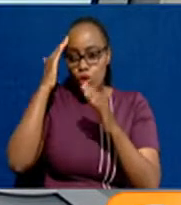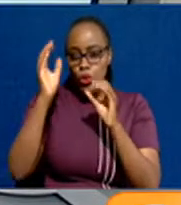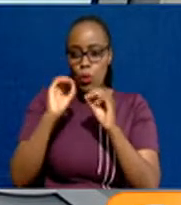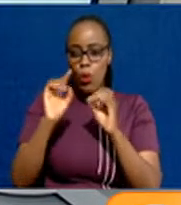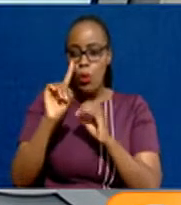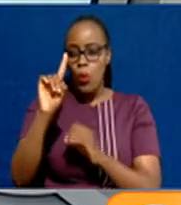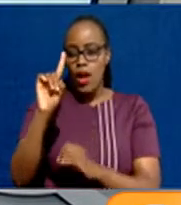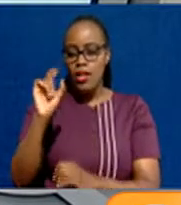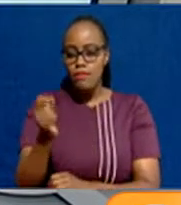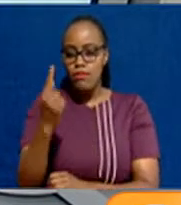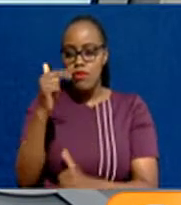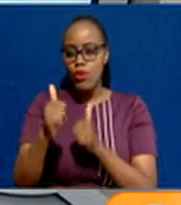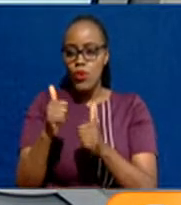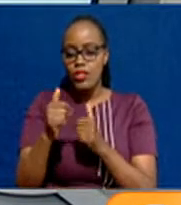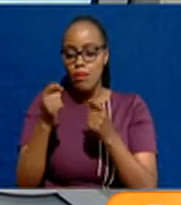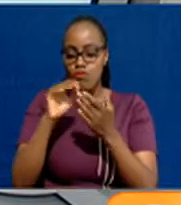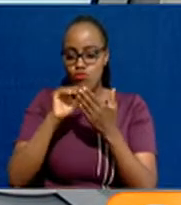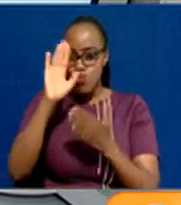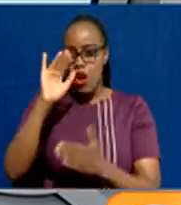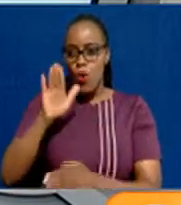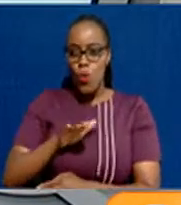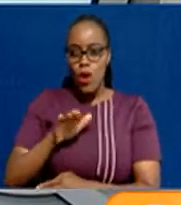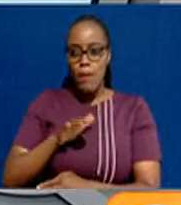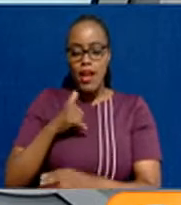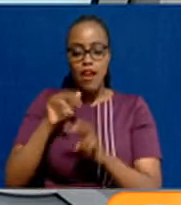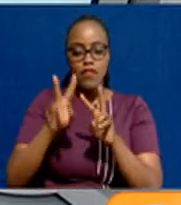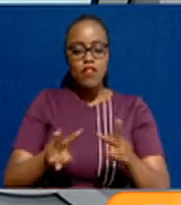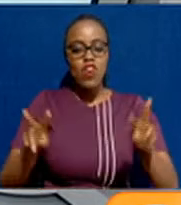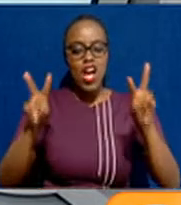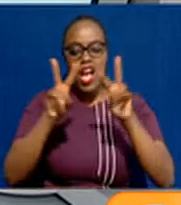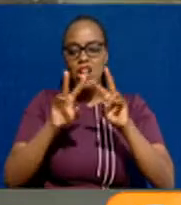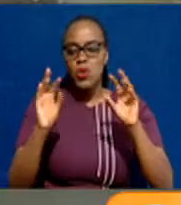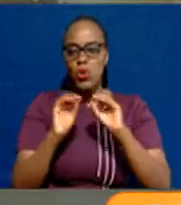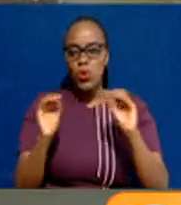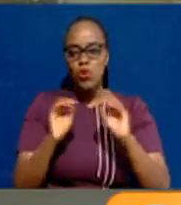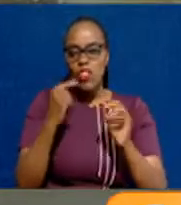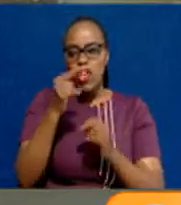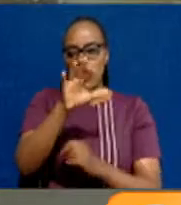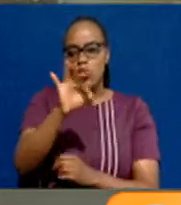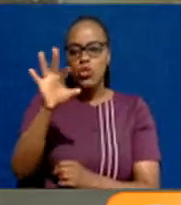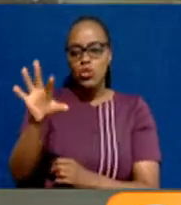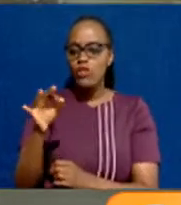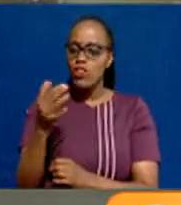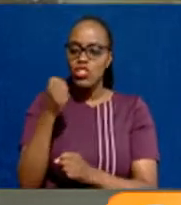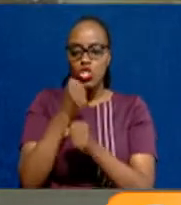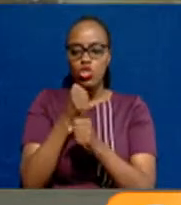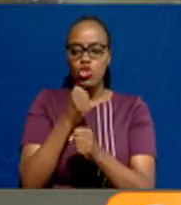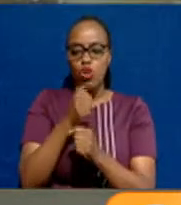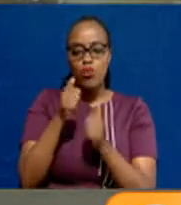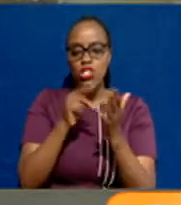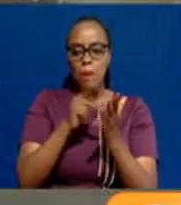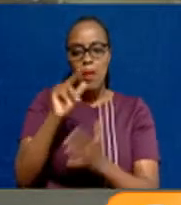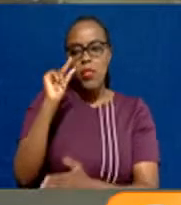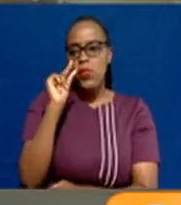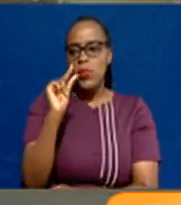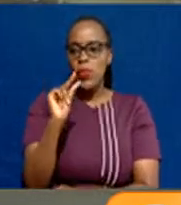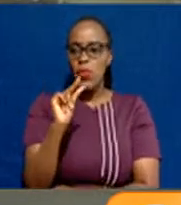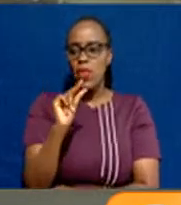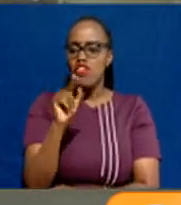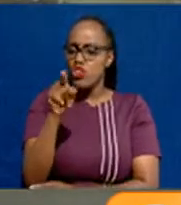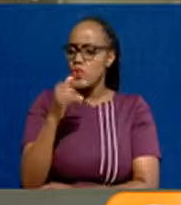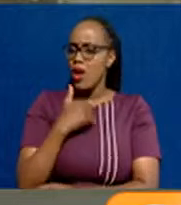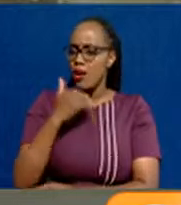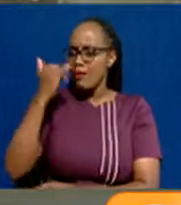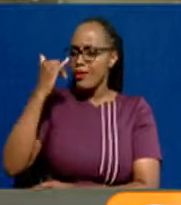comes up quite a bit, that women are not undervalued, they just choose low-paying jobs. What do you make